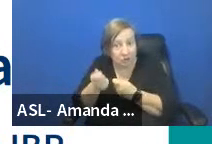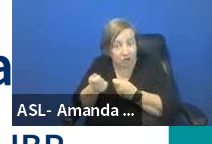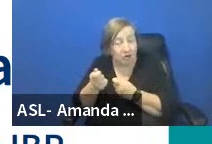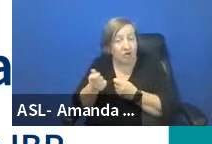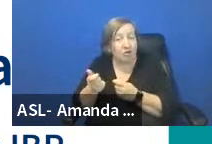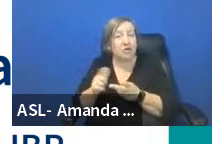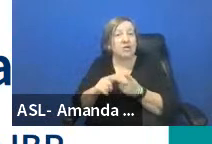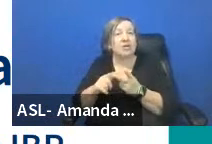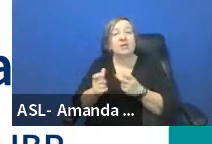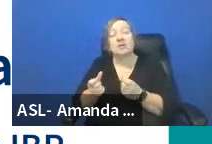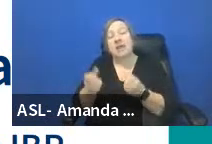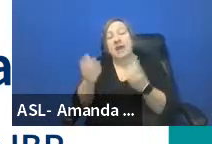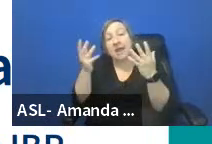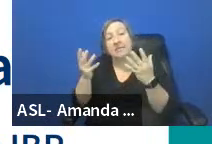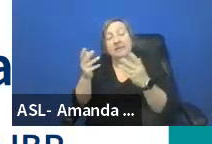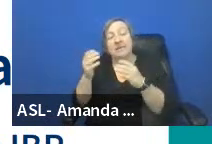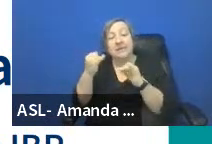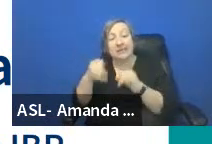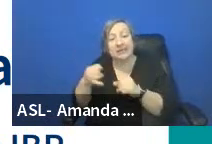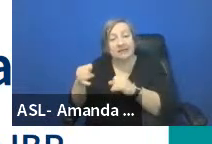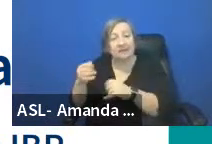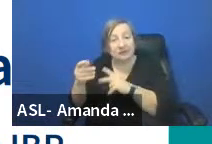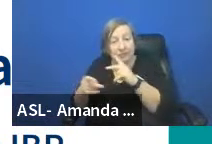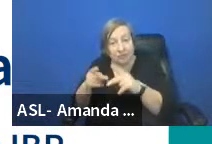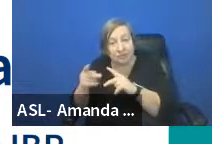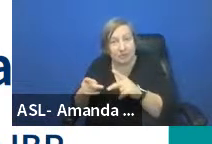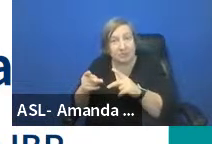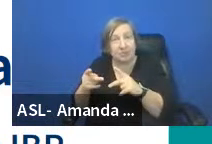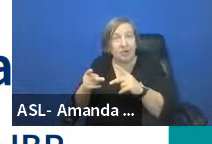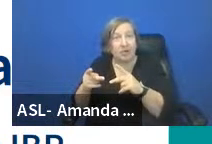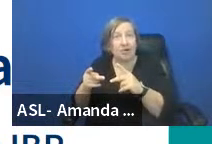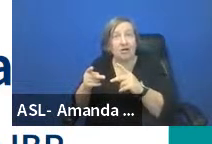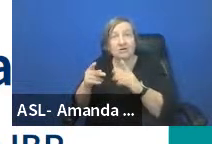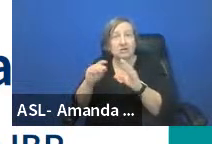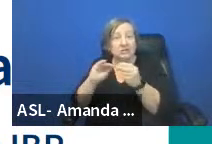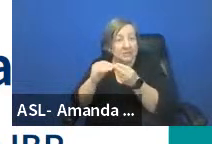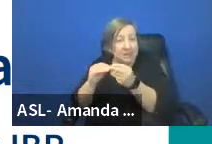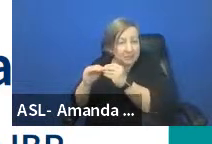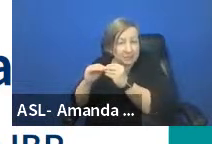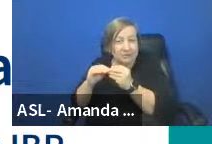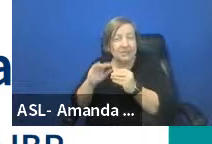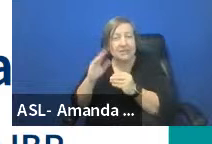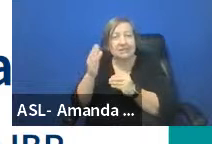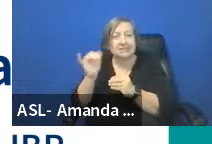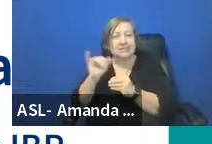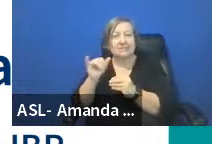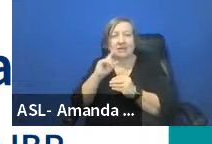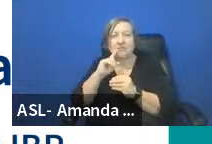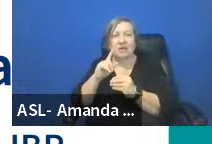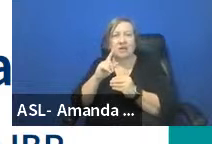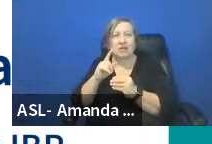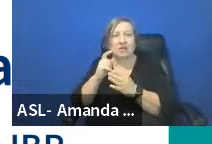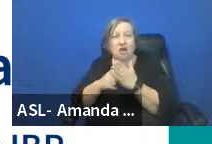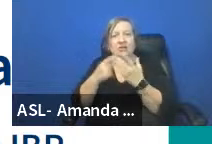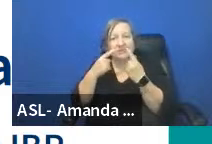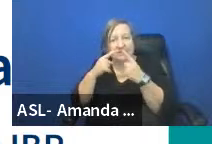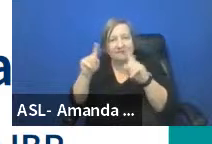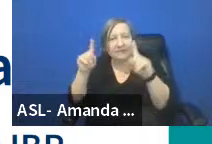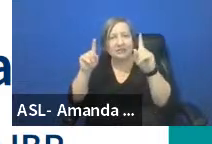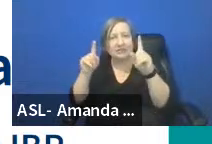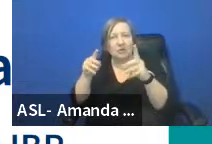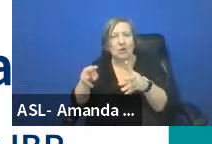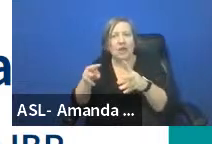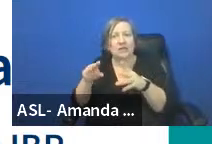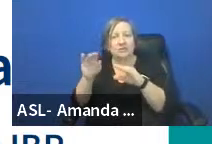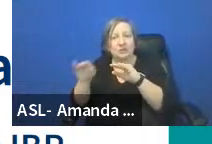many, individual people, just metrics? Because it seems like a really cost-efficient way to get the